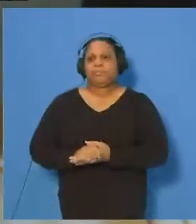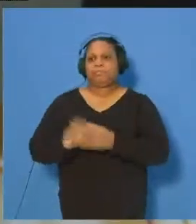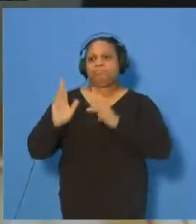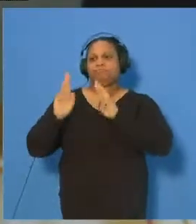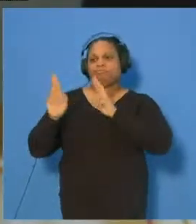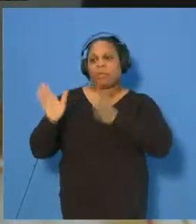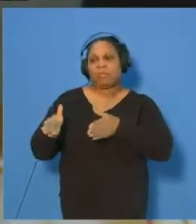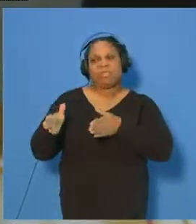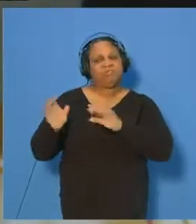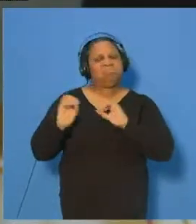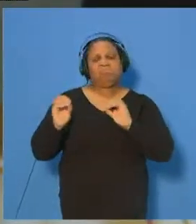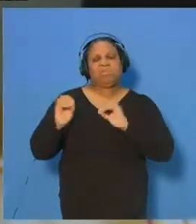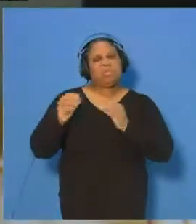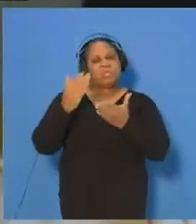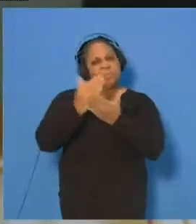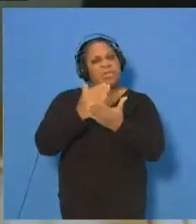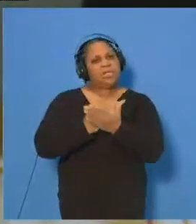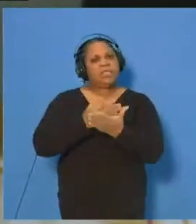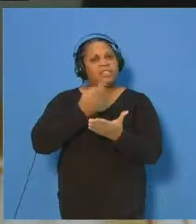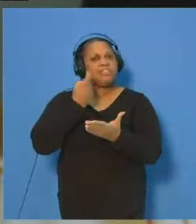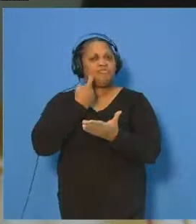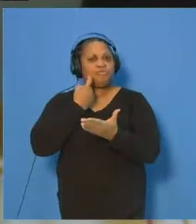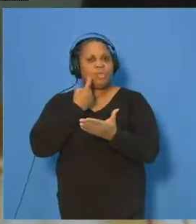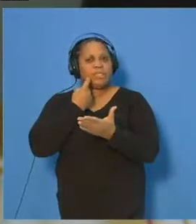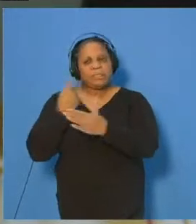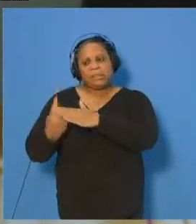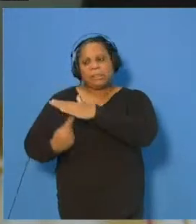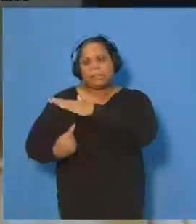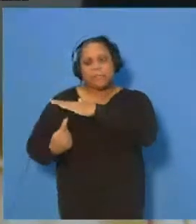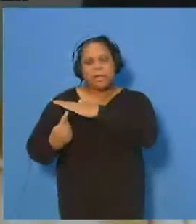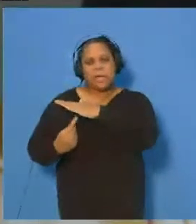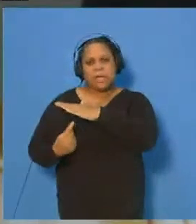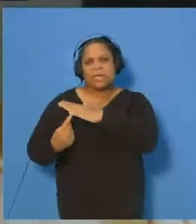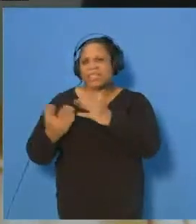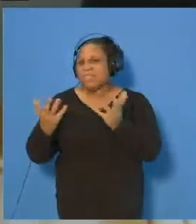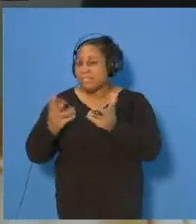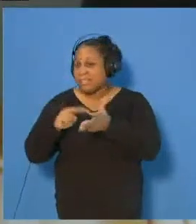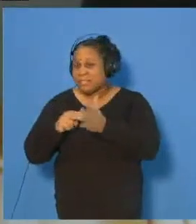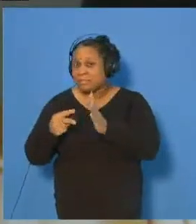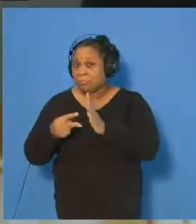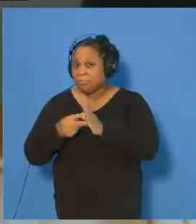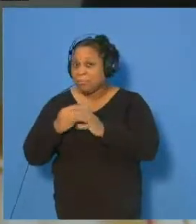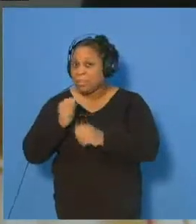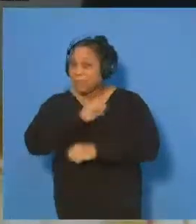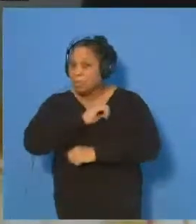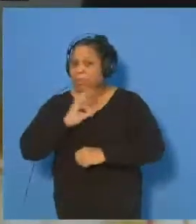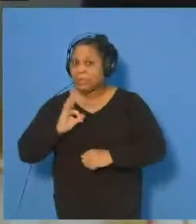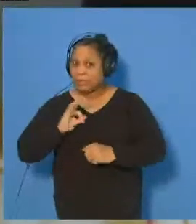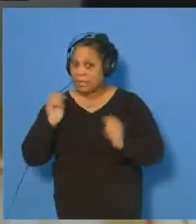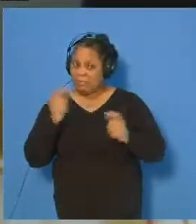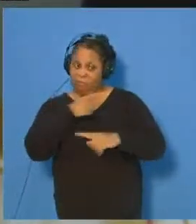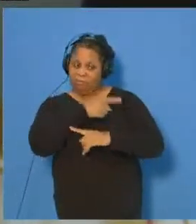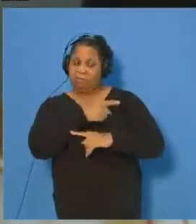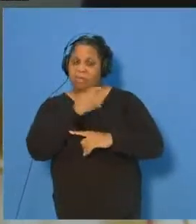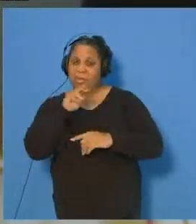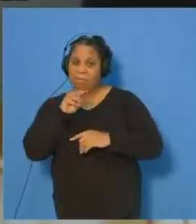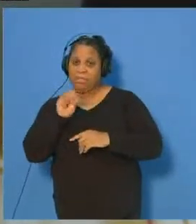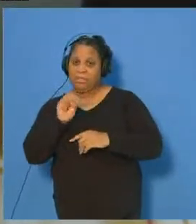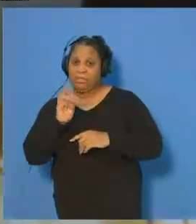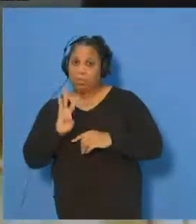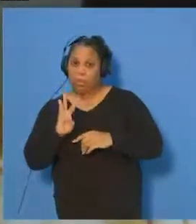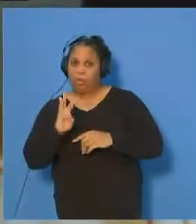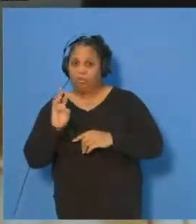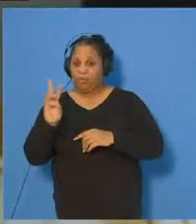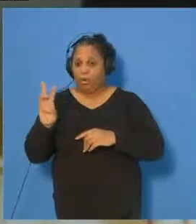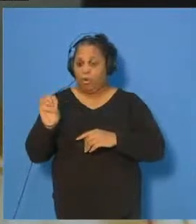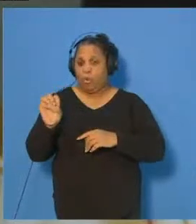person's been listed recently on the official stats as self-quarantined. Does this mean that all the staff who work at Matilda Smith Williams and Westmeath